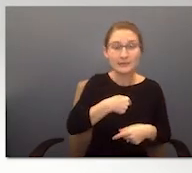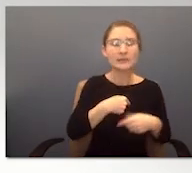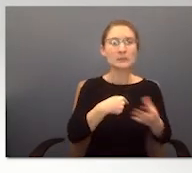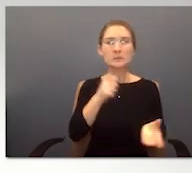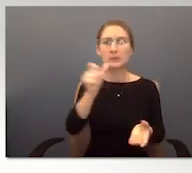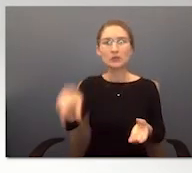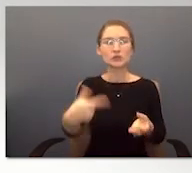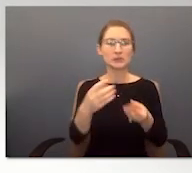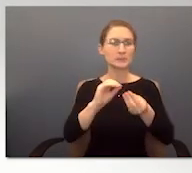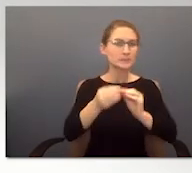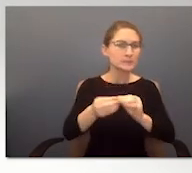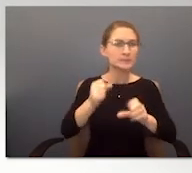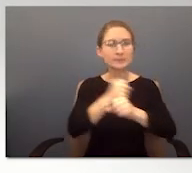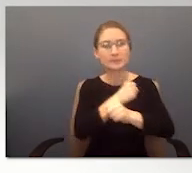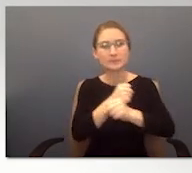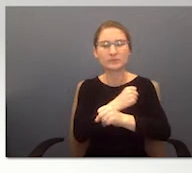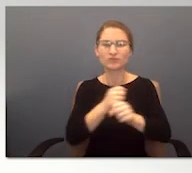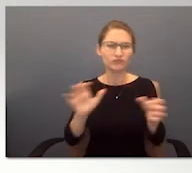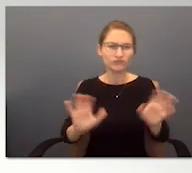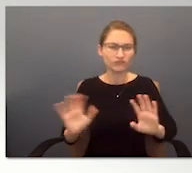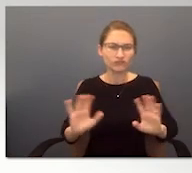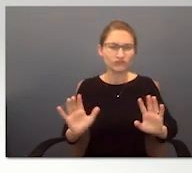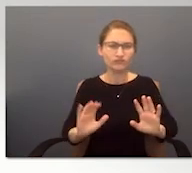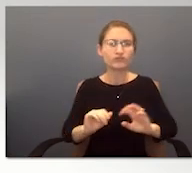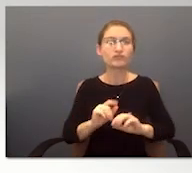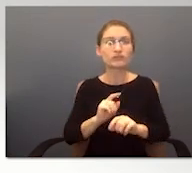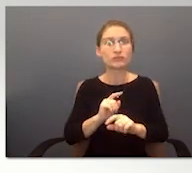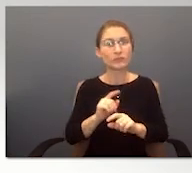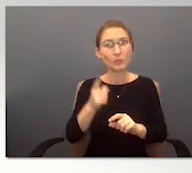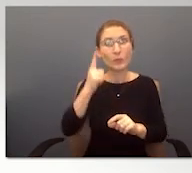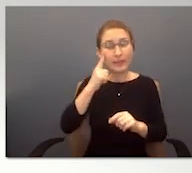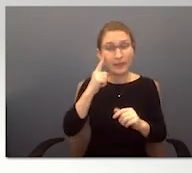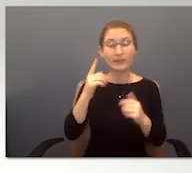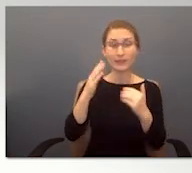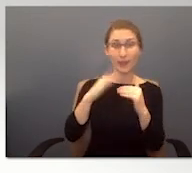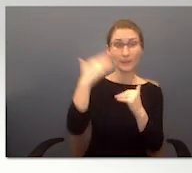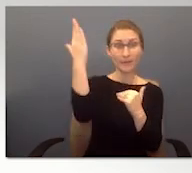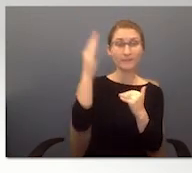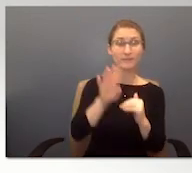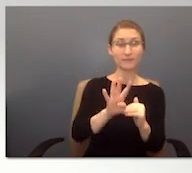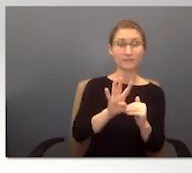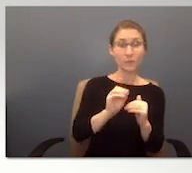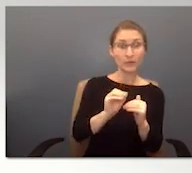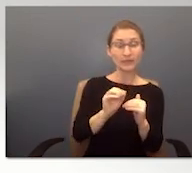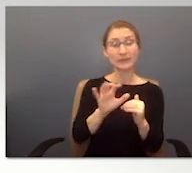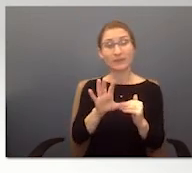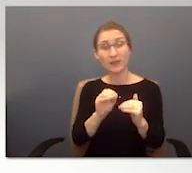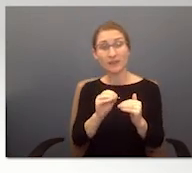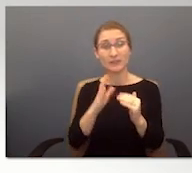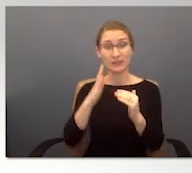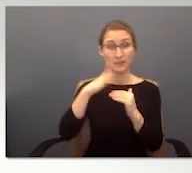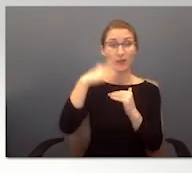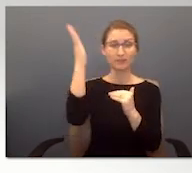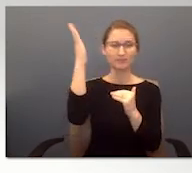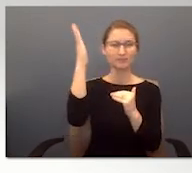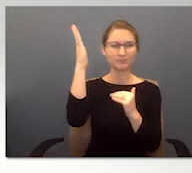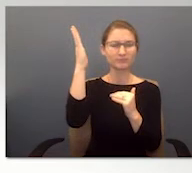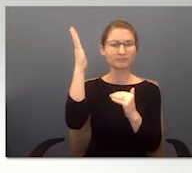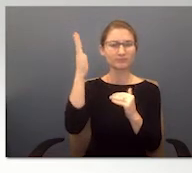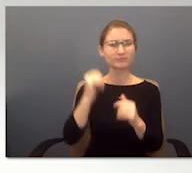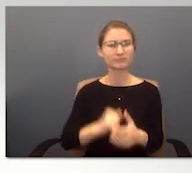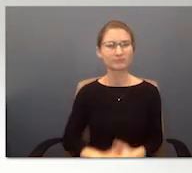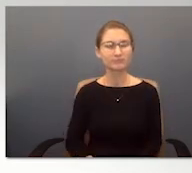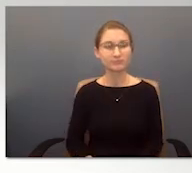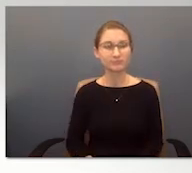just numbers. We really do think that our numbers are more than 40, 50% of children who are receiving Early